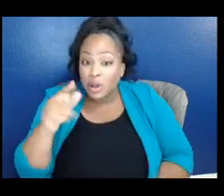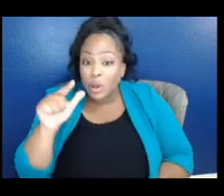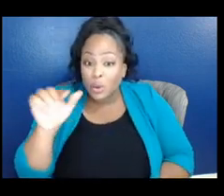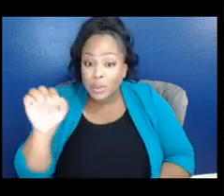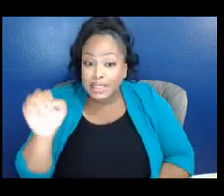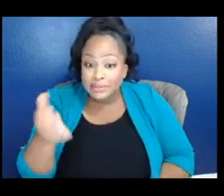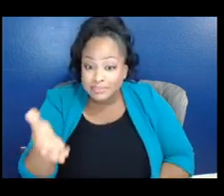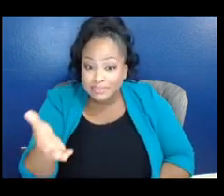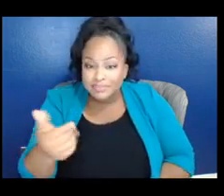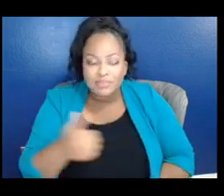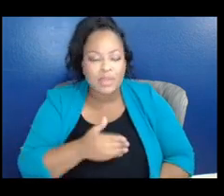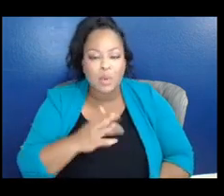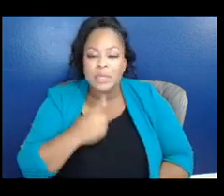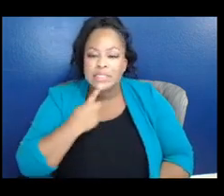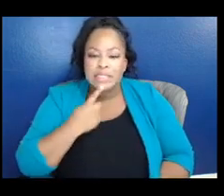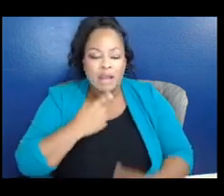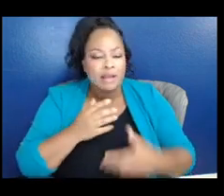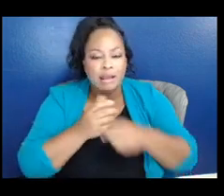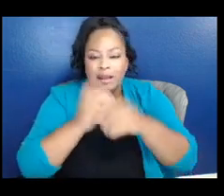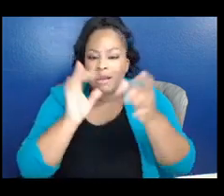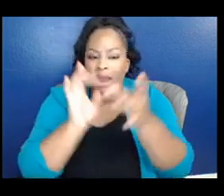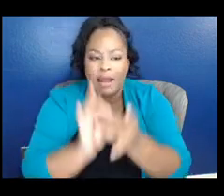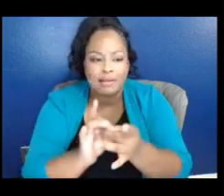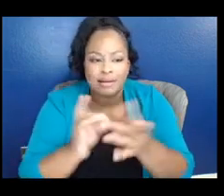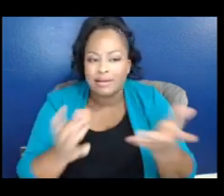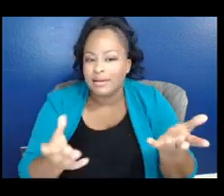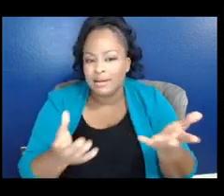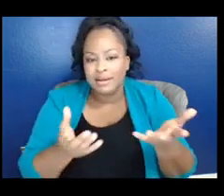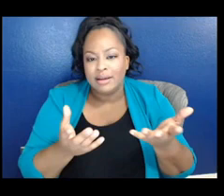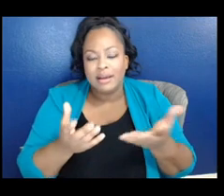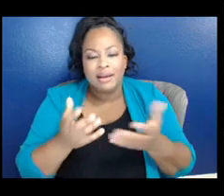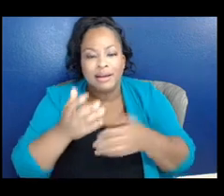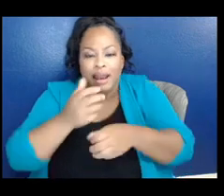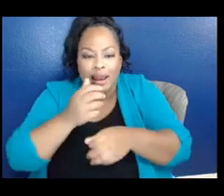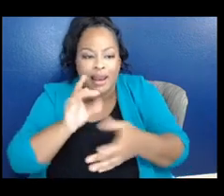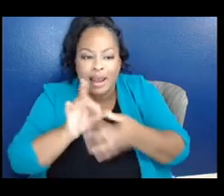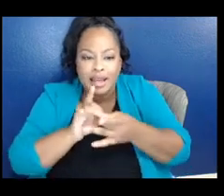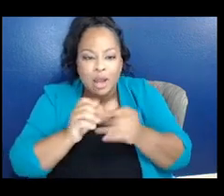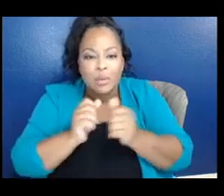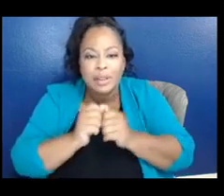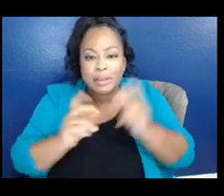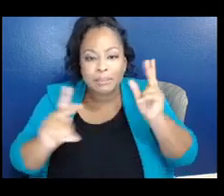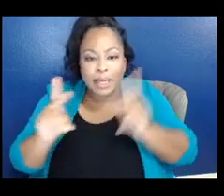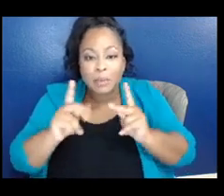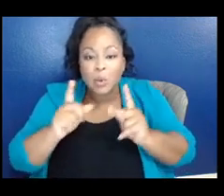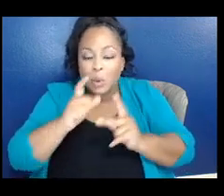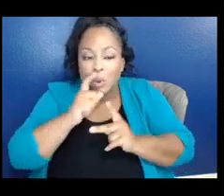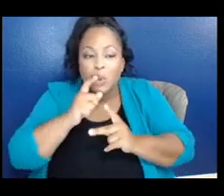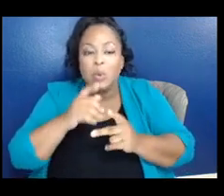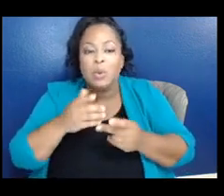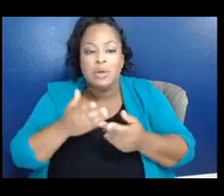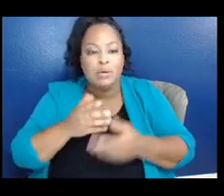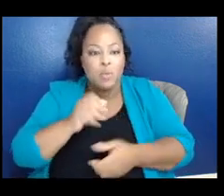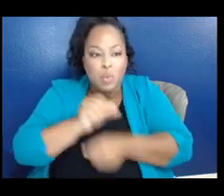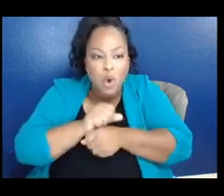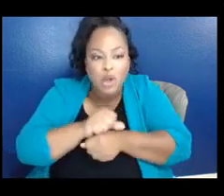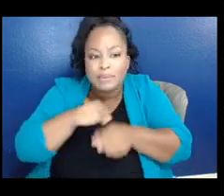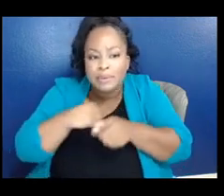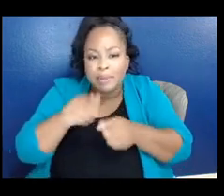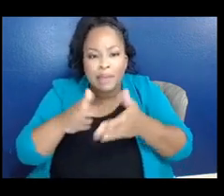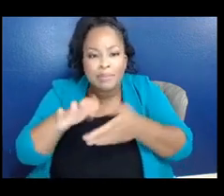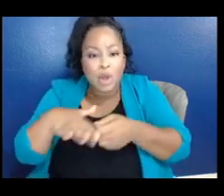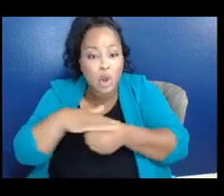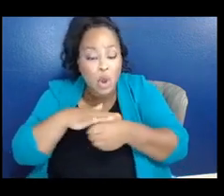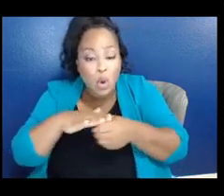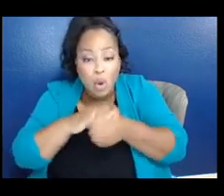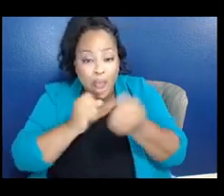Chloe? I would say get connected. Get connected with people who are in the space, whether